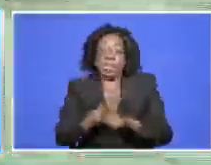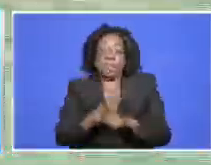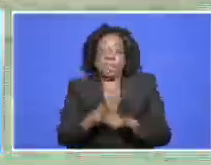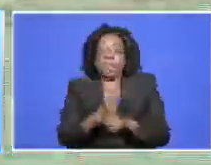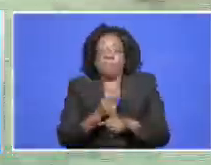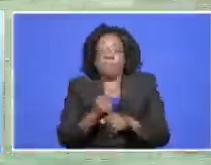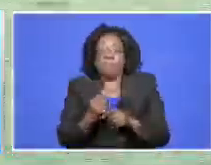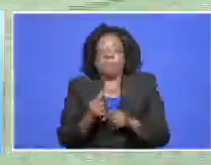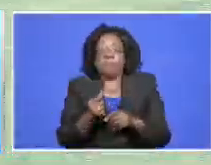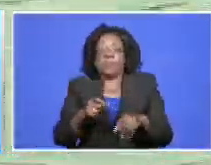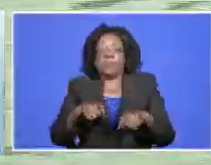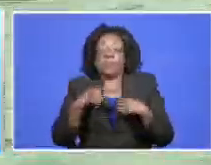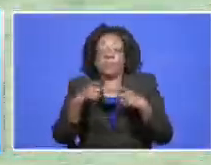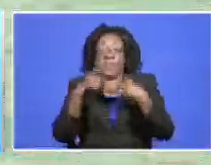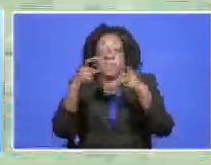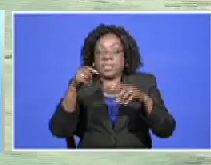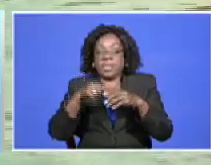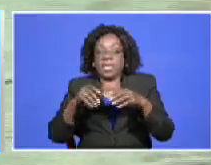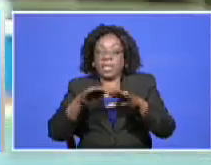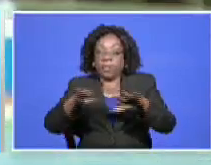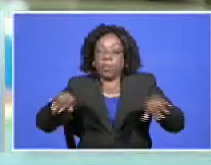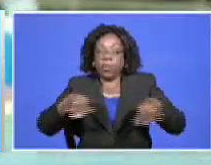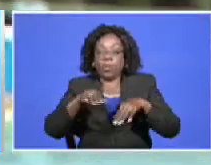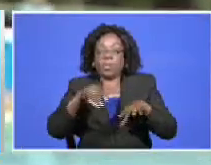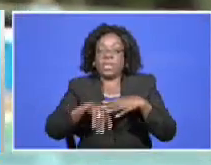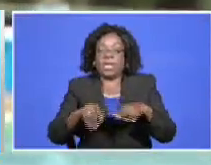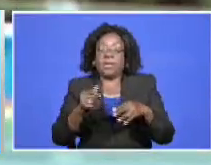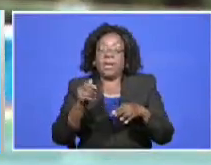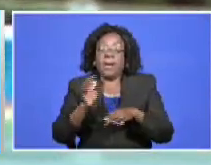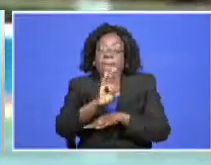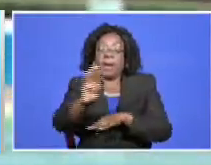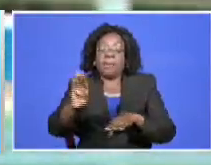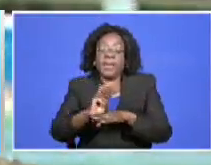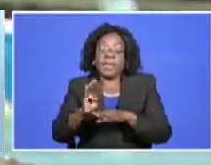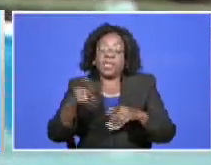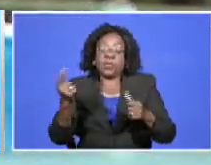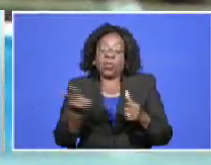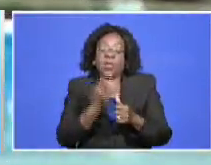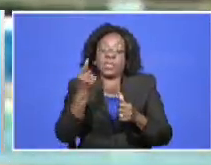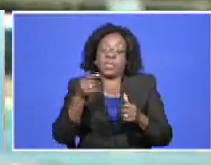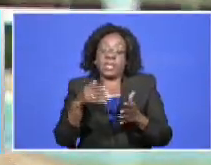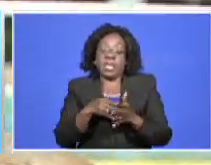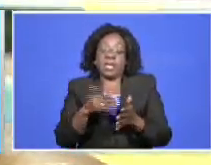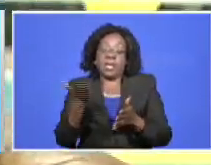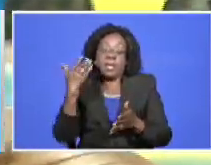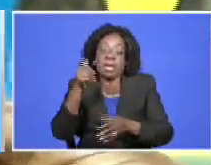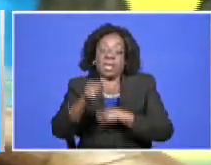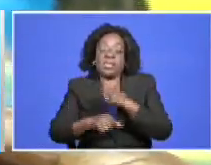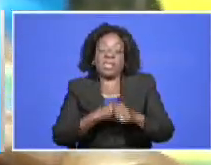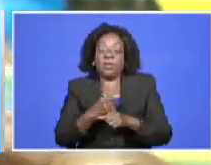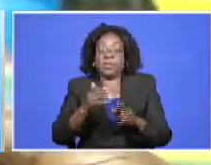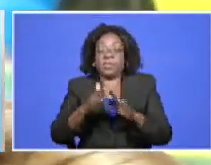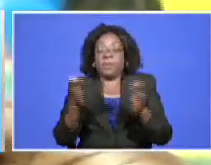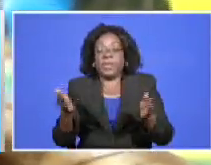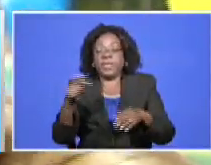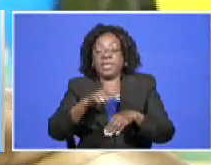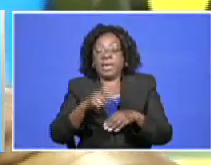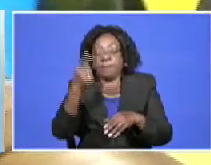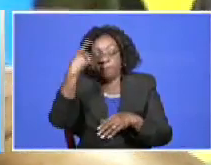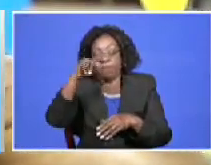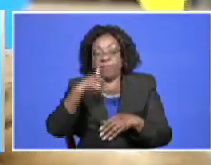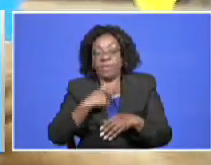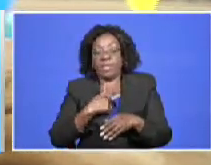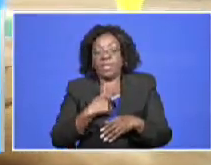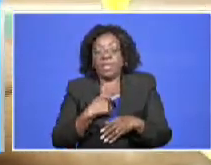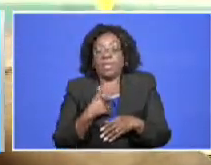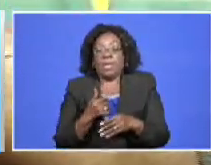their success in the pool in Barbados once again. Well, last year was a big year for me. It was really a very fun experience at